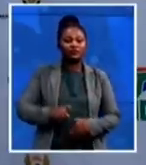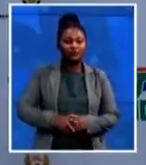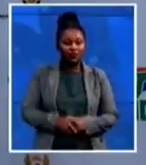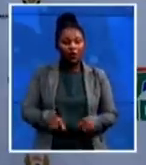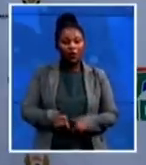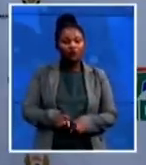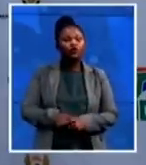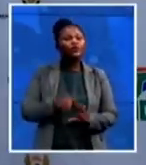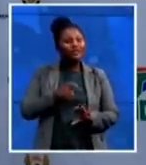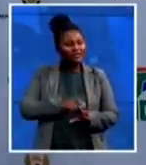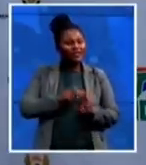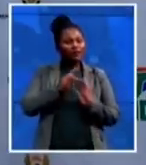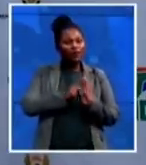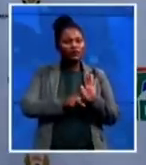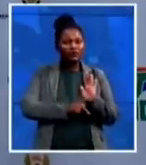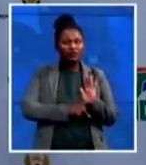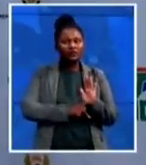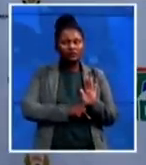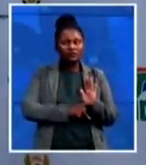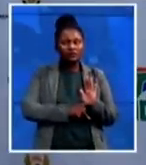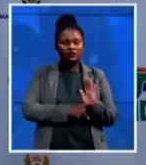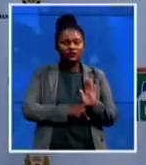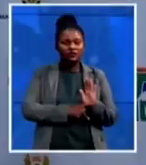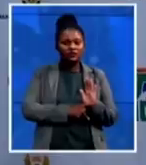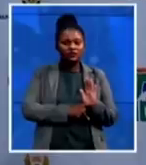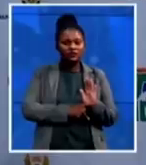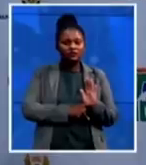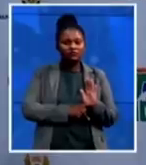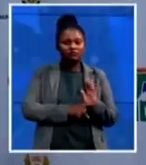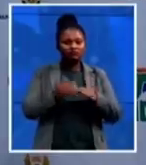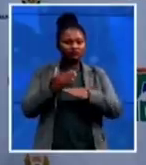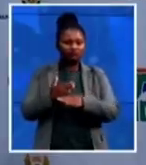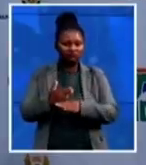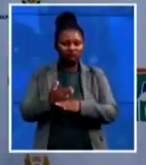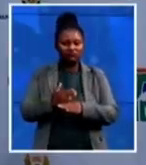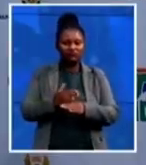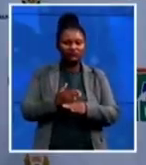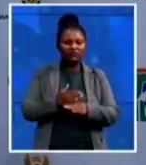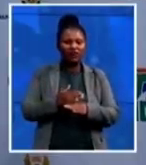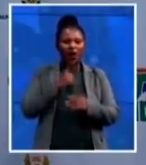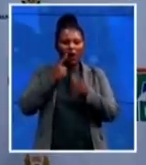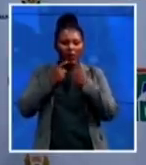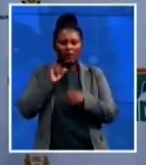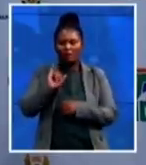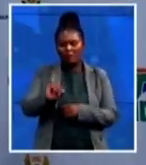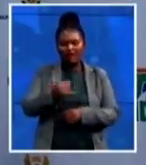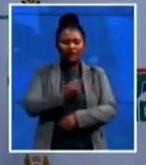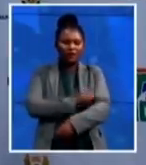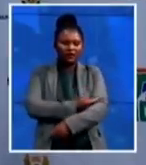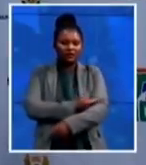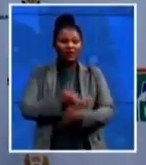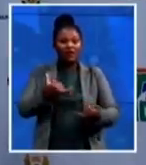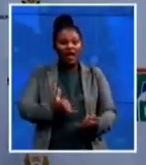that discourages cynicism towards vaccine. What type of policy in that will actually depend on